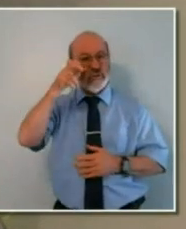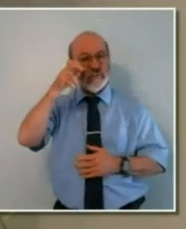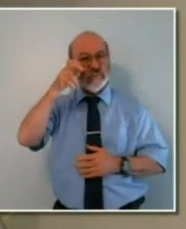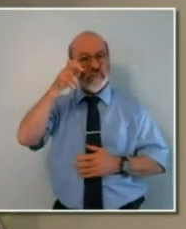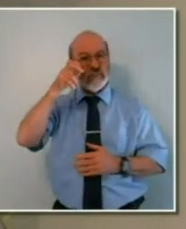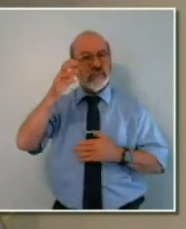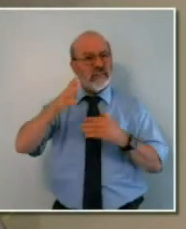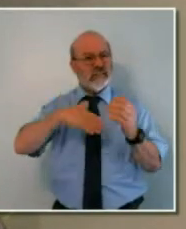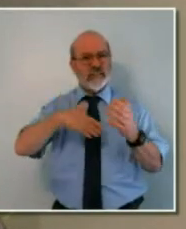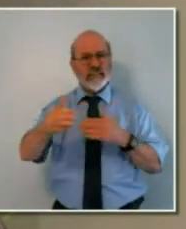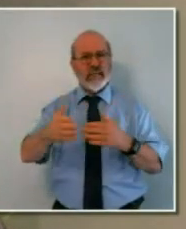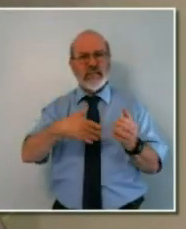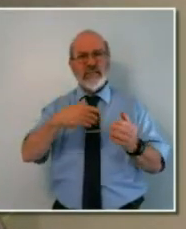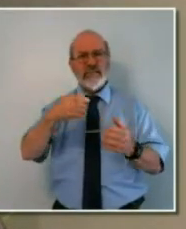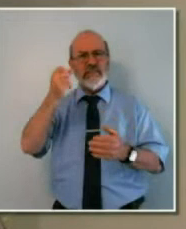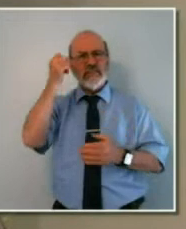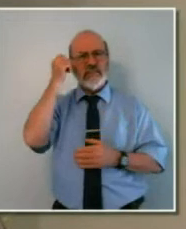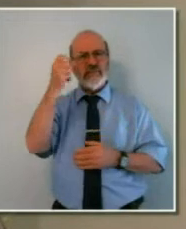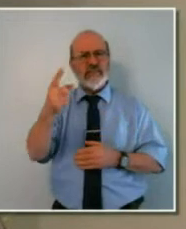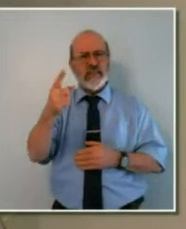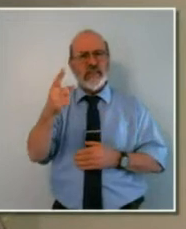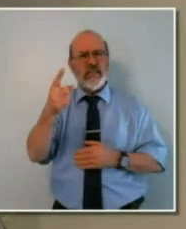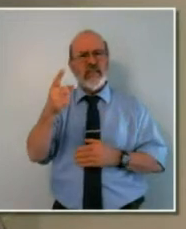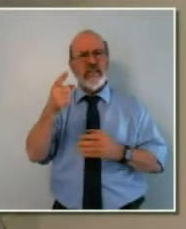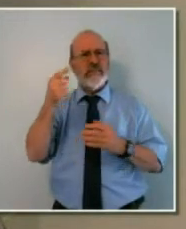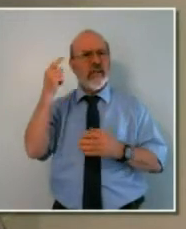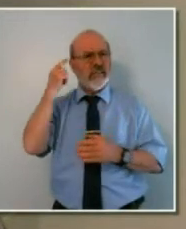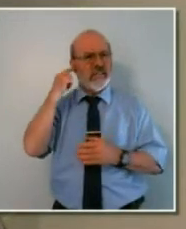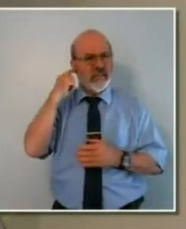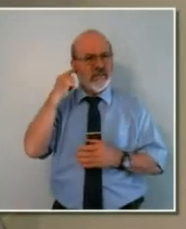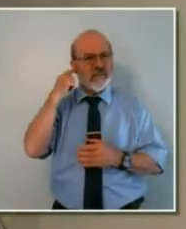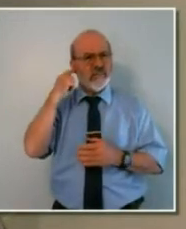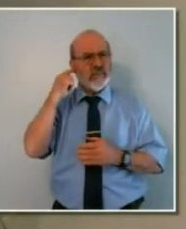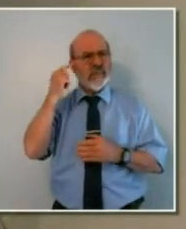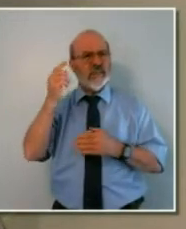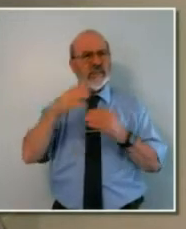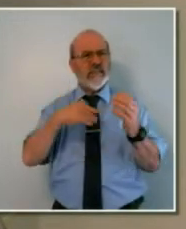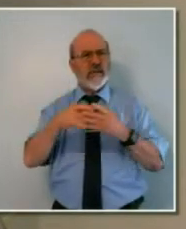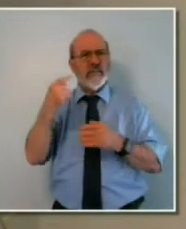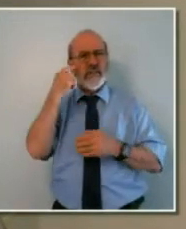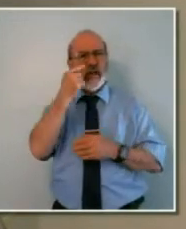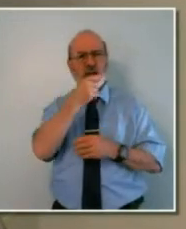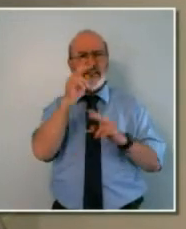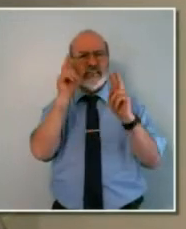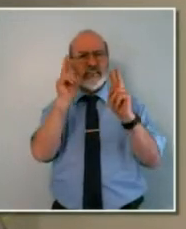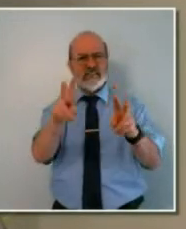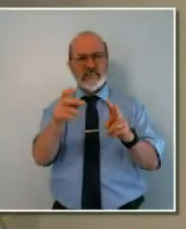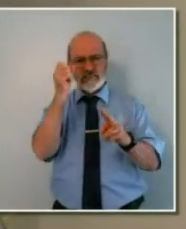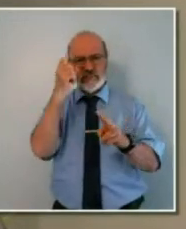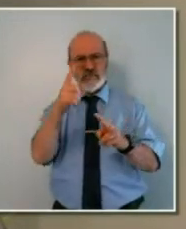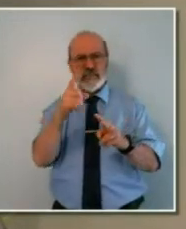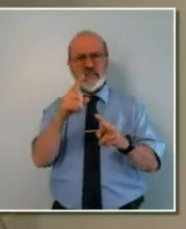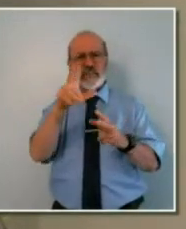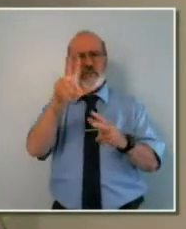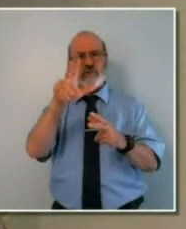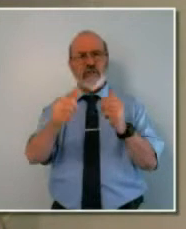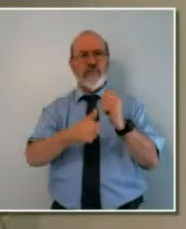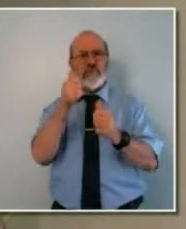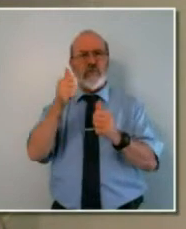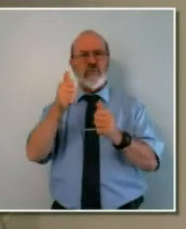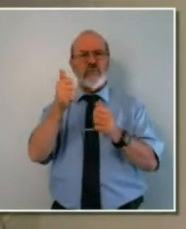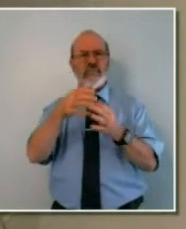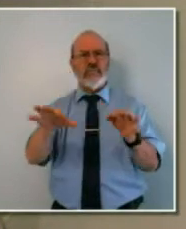neither nor perceived by the ear, neither has the eye seen, the three most important senses of